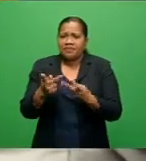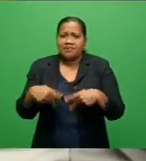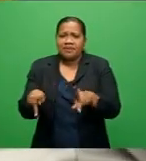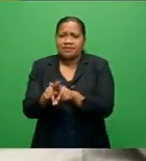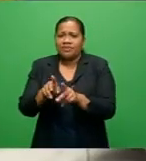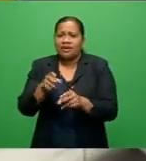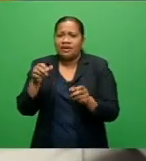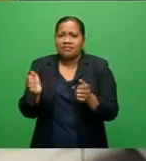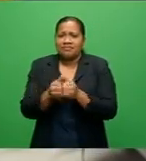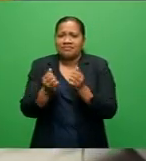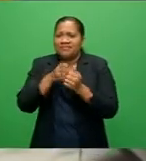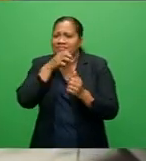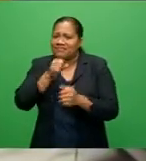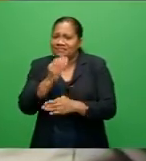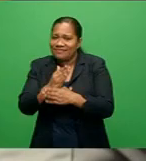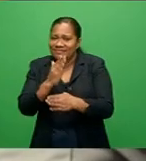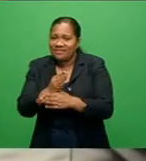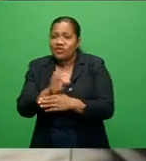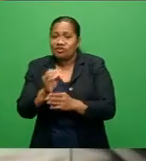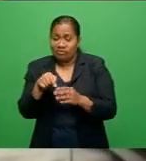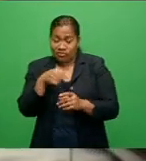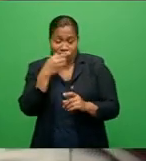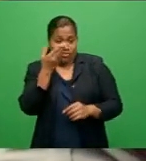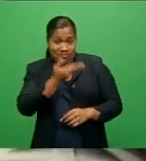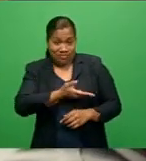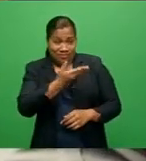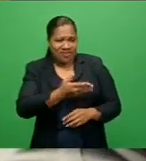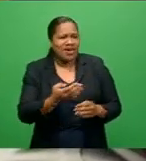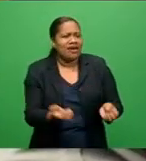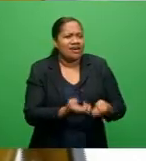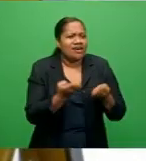limit. She is encouraging females to have patience,